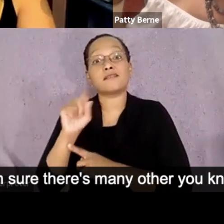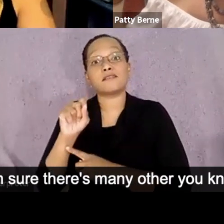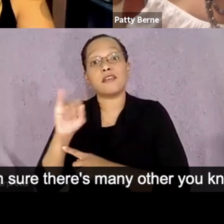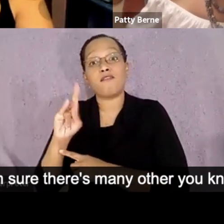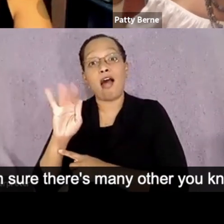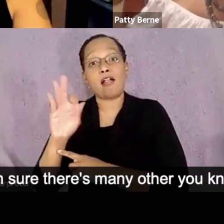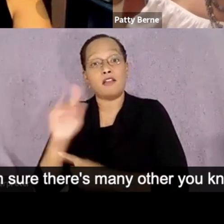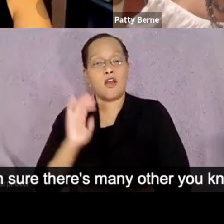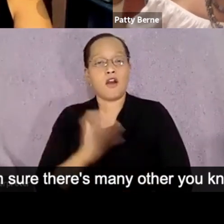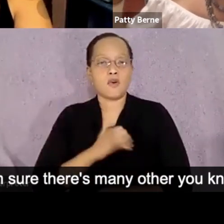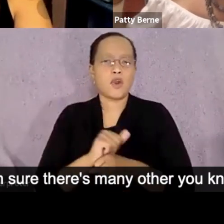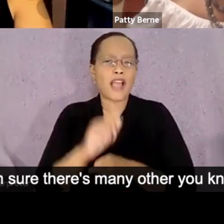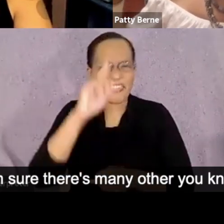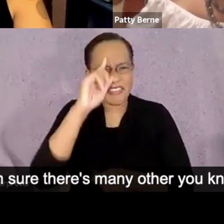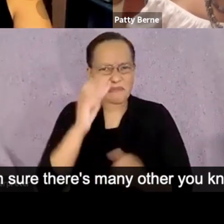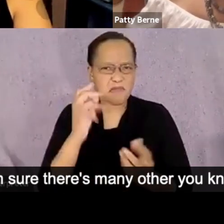doing work,